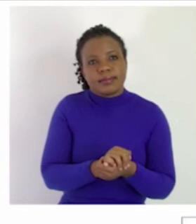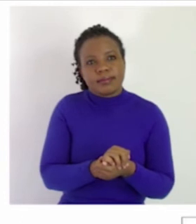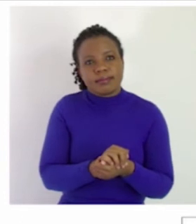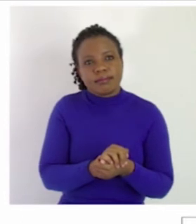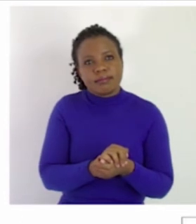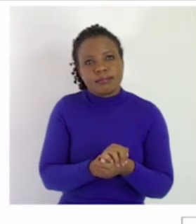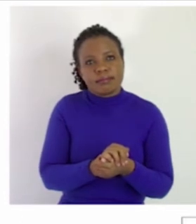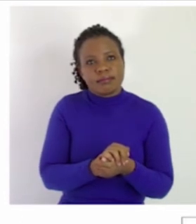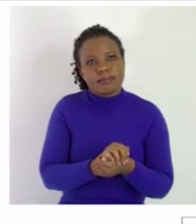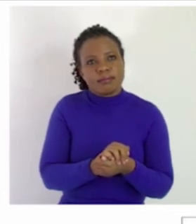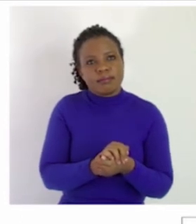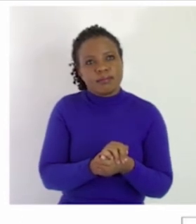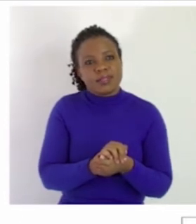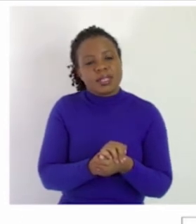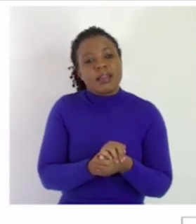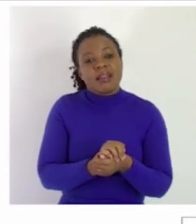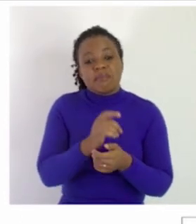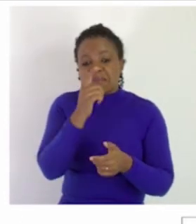We cannot count milk.